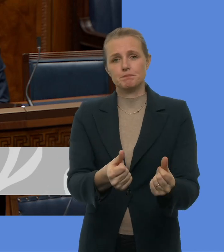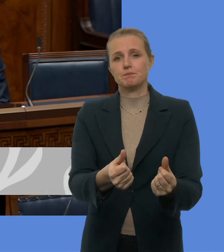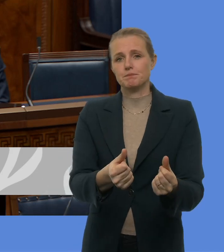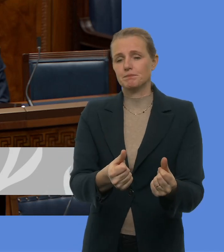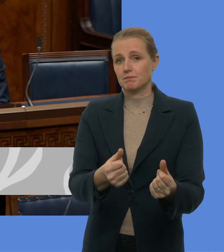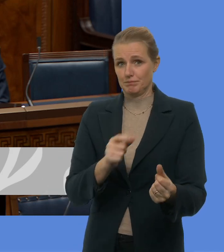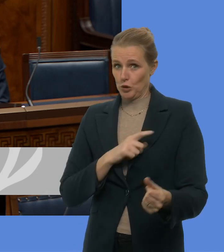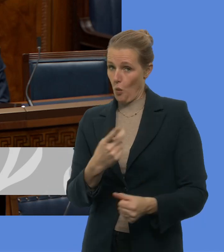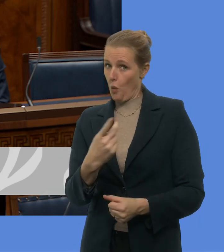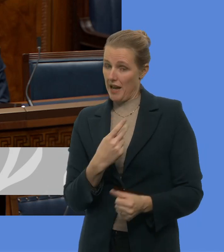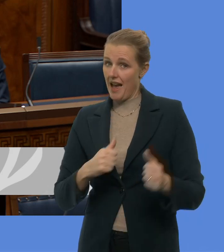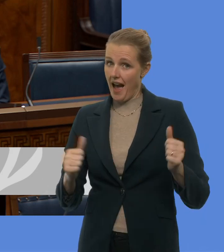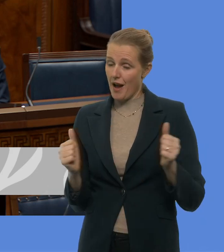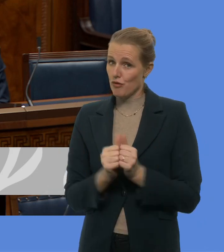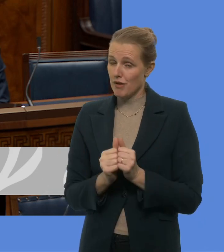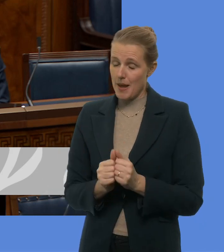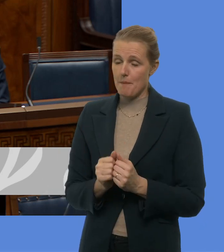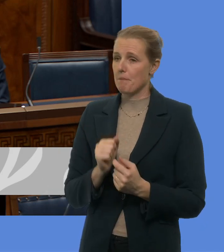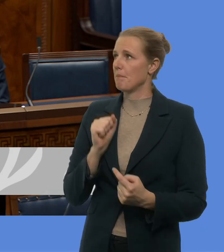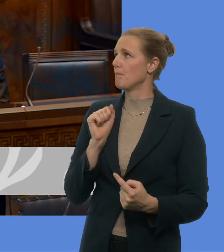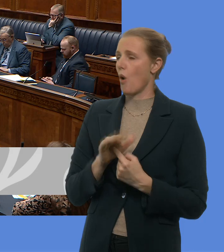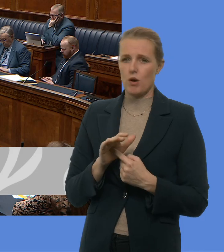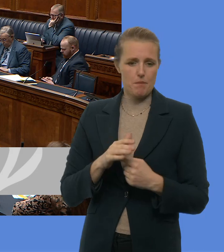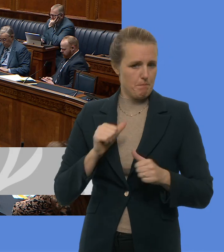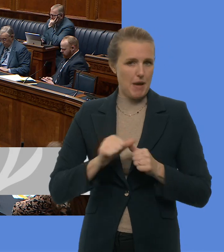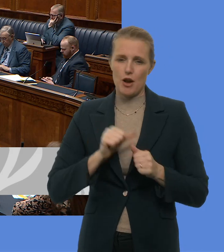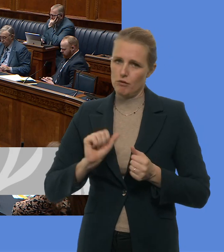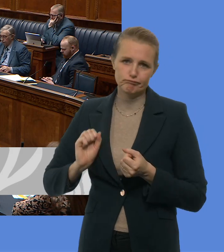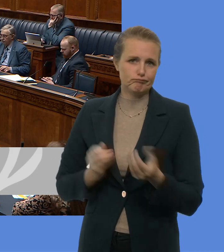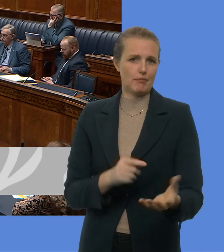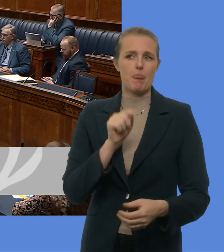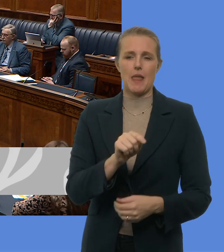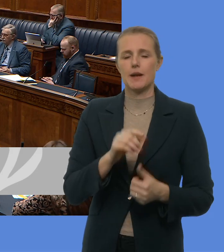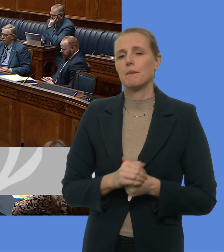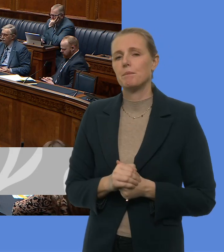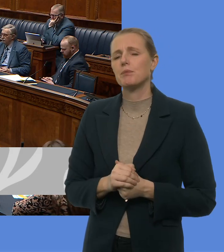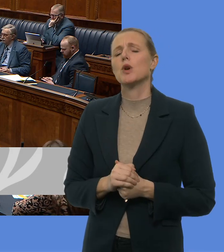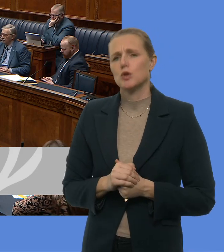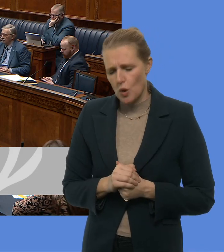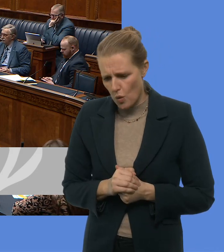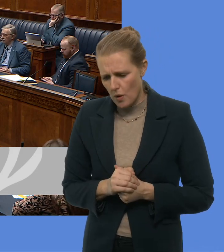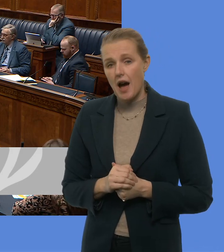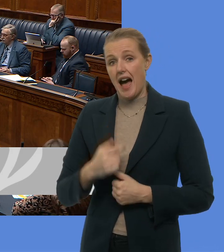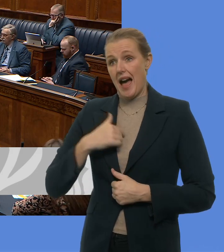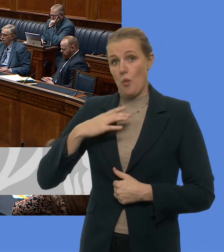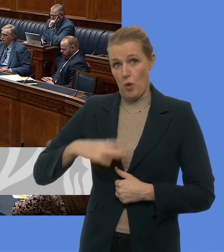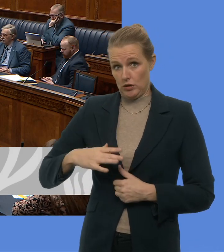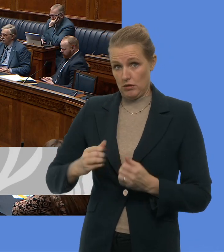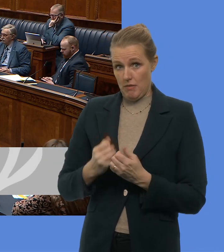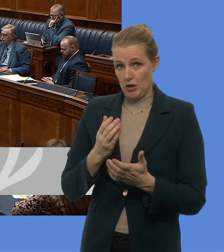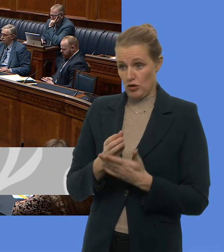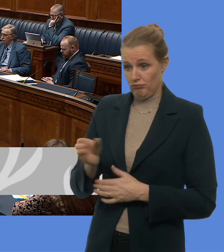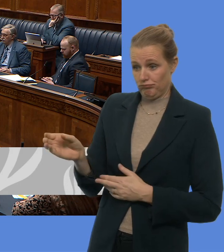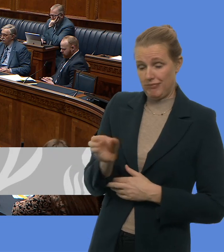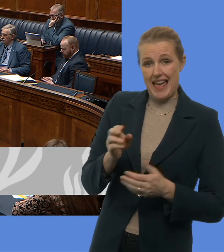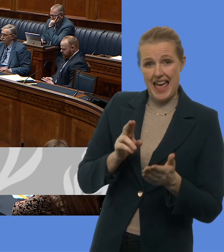and I think, agree is absolutely crucial. At a minimum, what I'm looking for is the use of an NEC